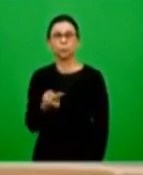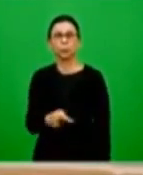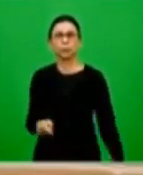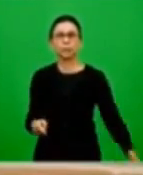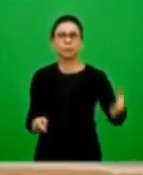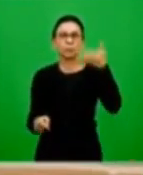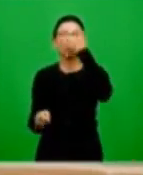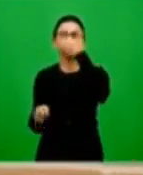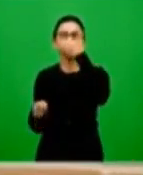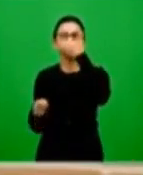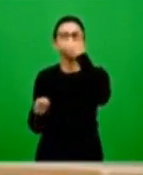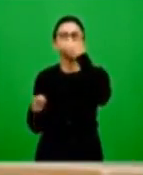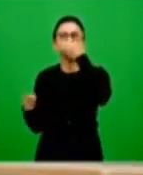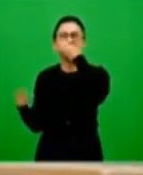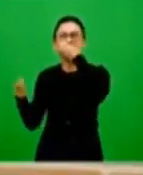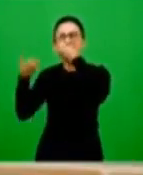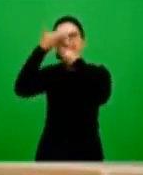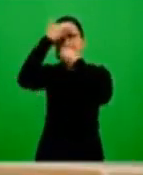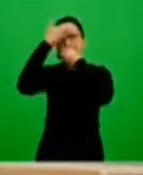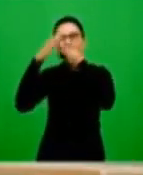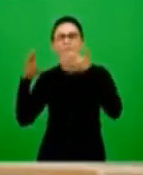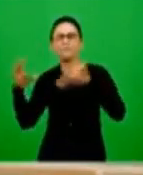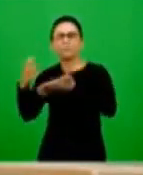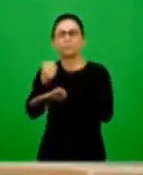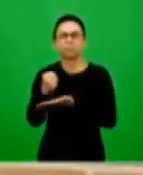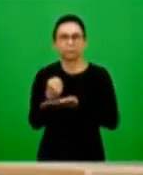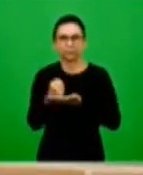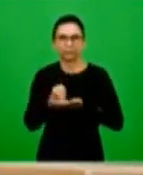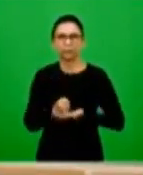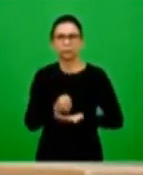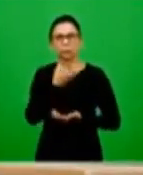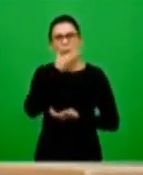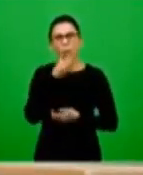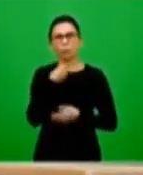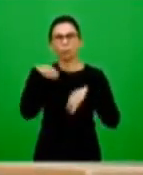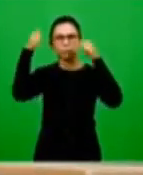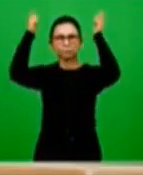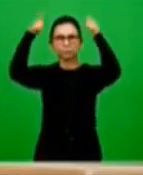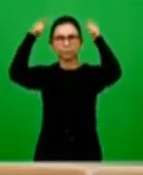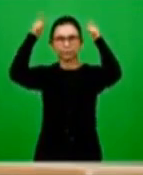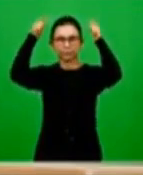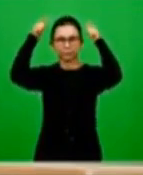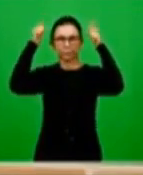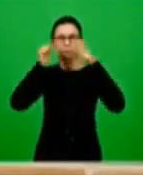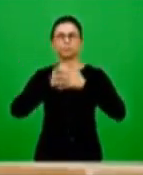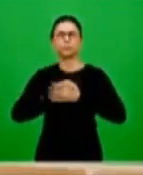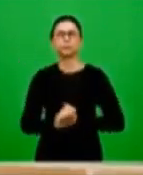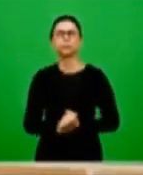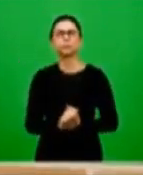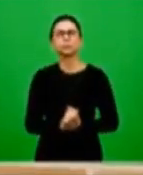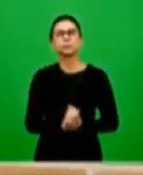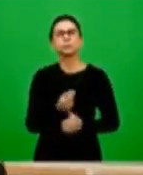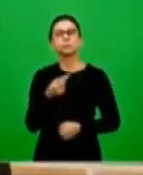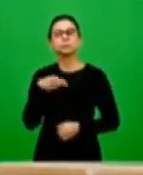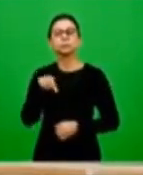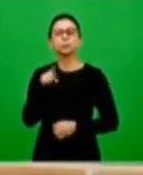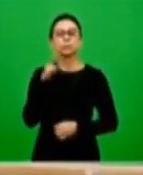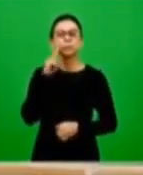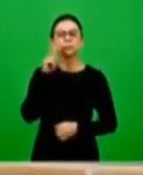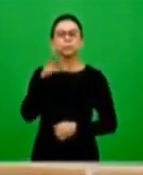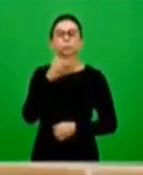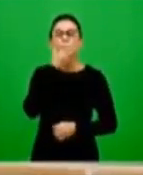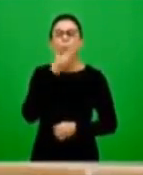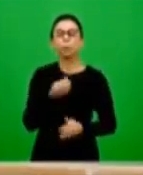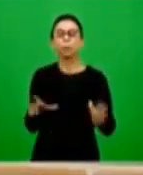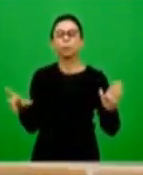government that he was being excommunicated. So then there was a king, Frederick